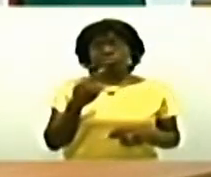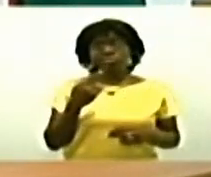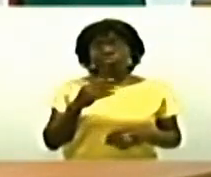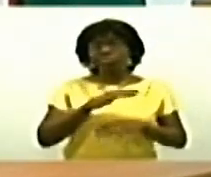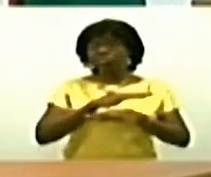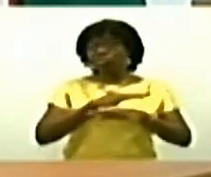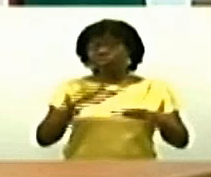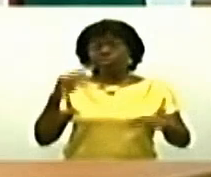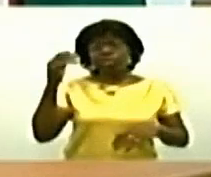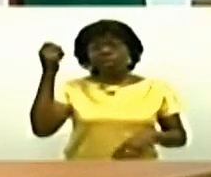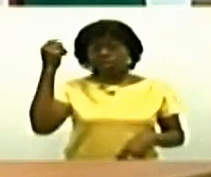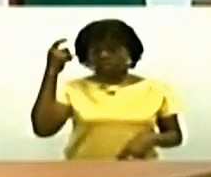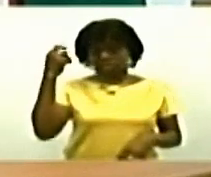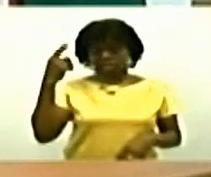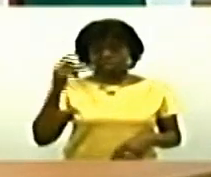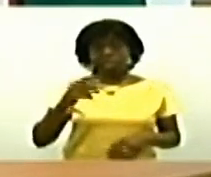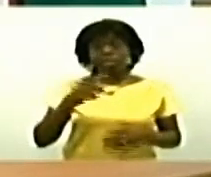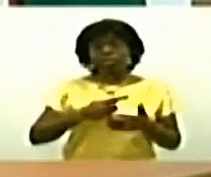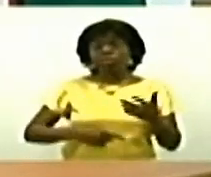an iota of your capacity